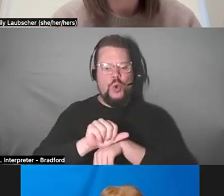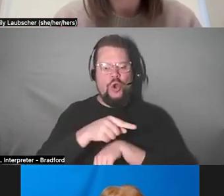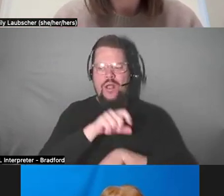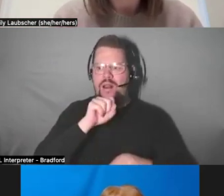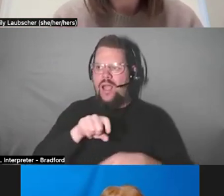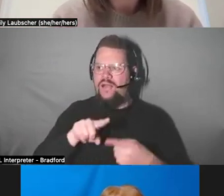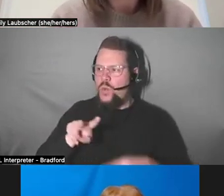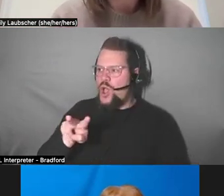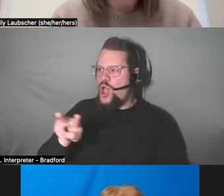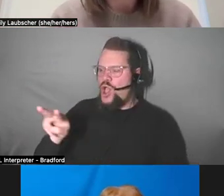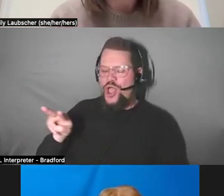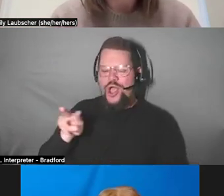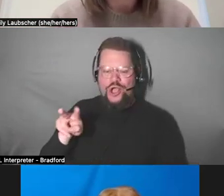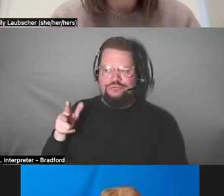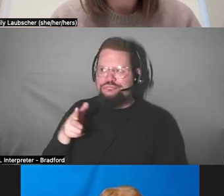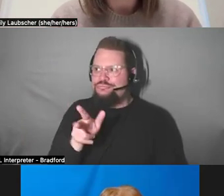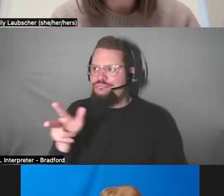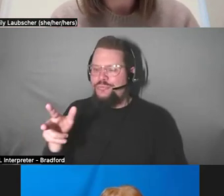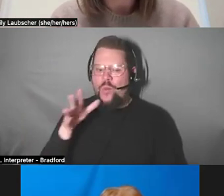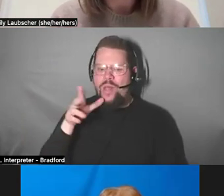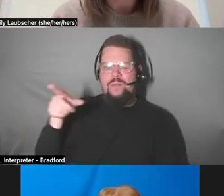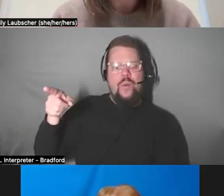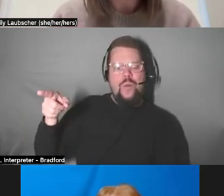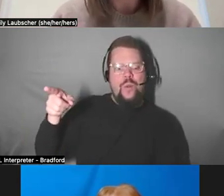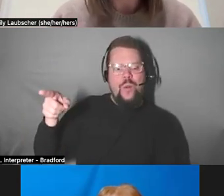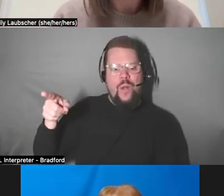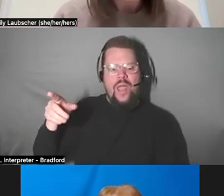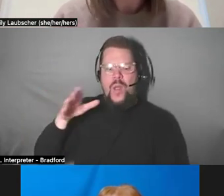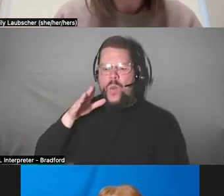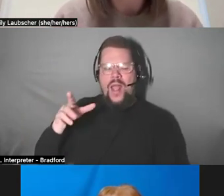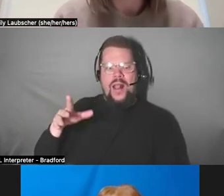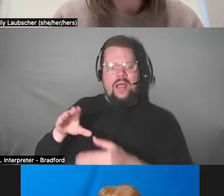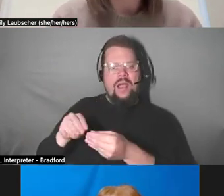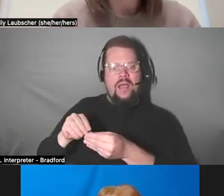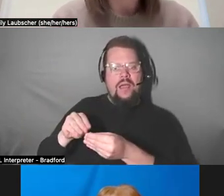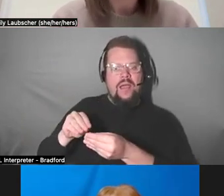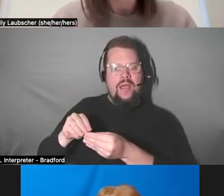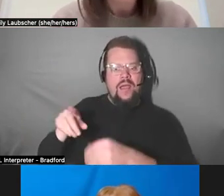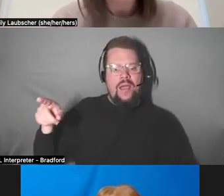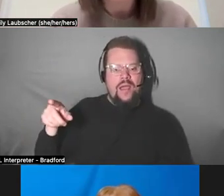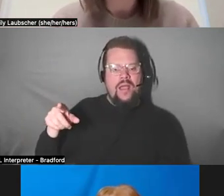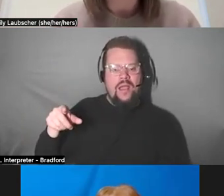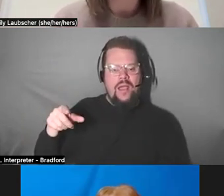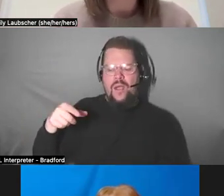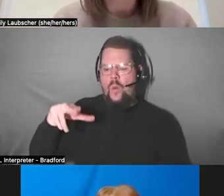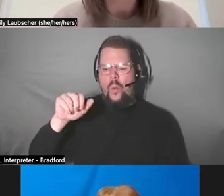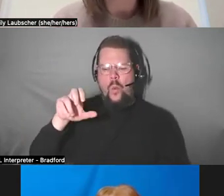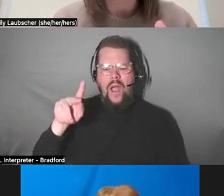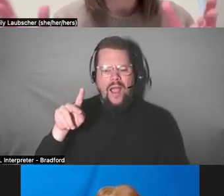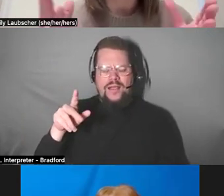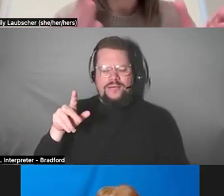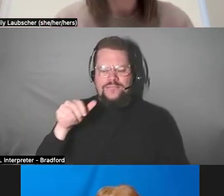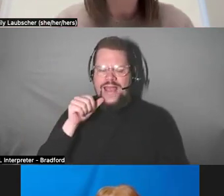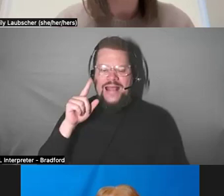farm and watch this tractor. And he would point to the tractor and say, quack, quack, quack, quack, which sounds nothing like the actual word tractor,